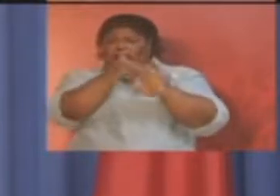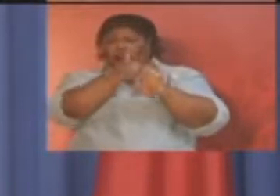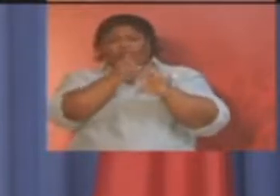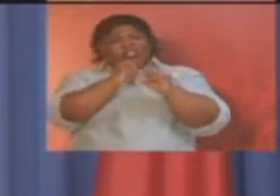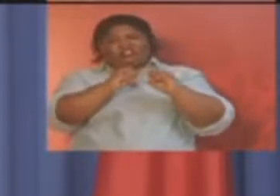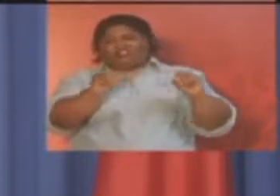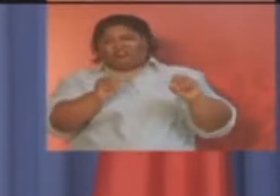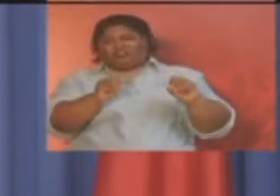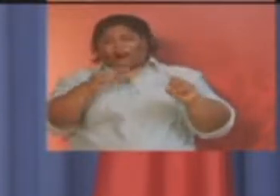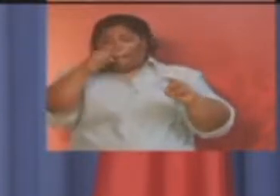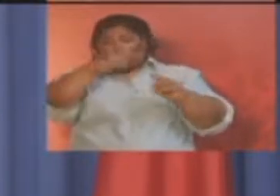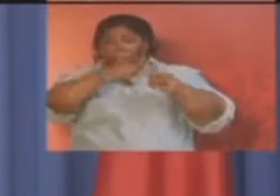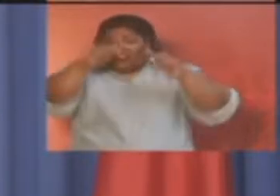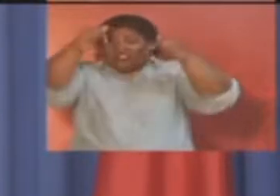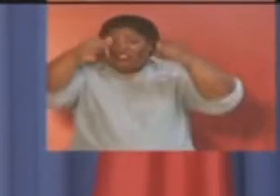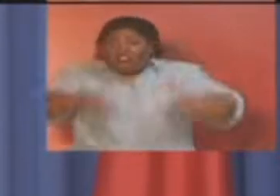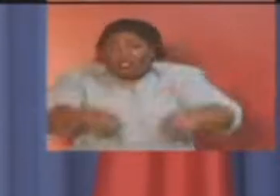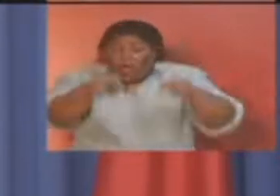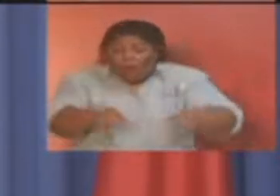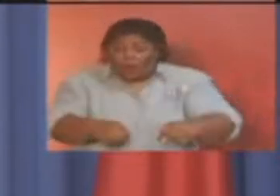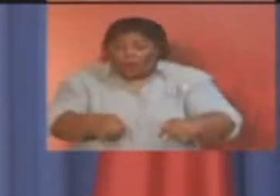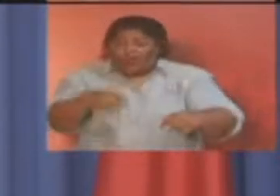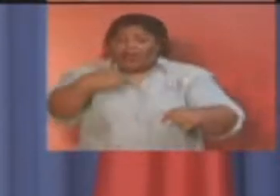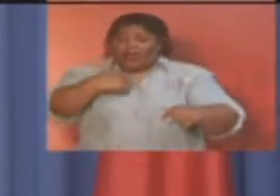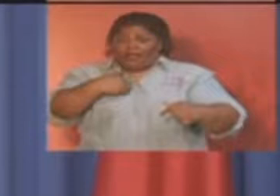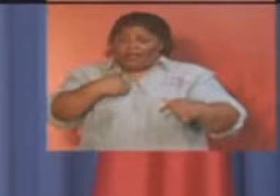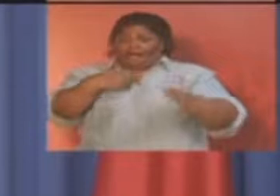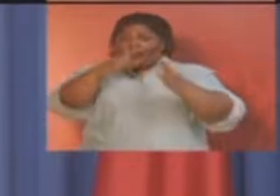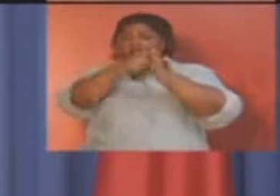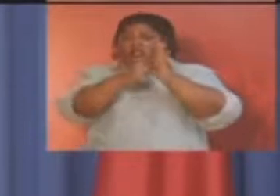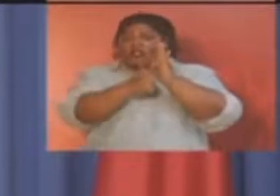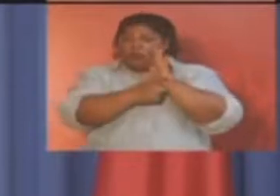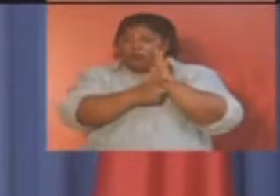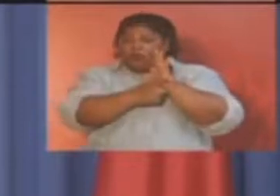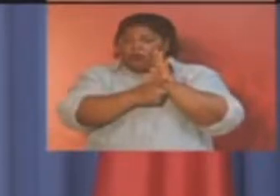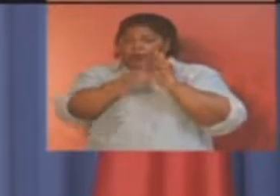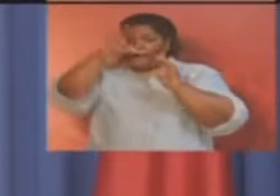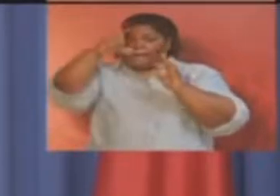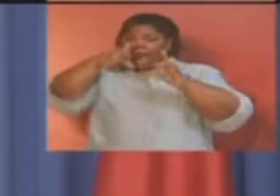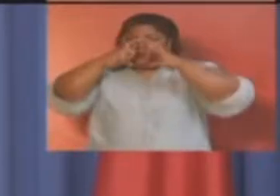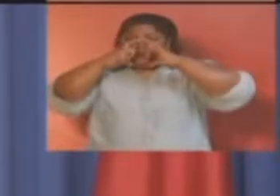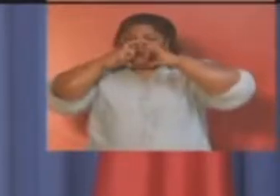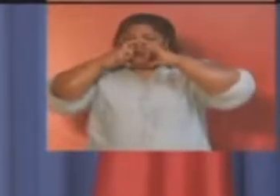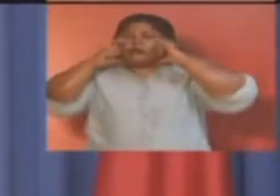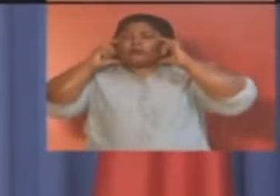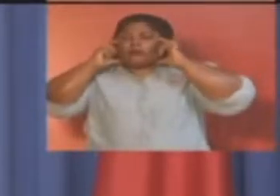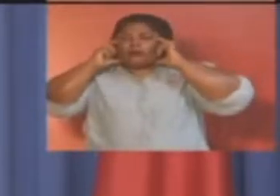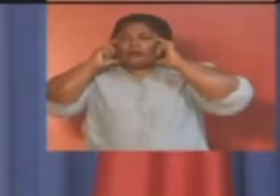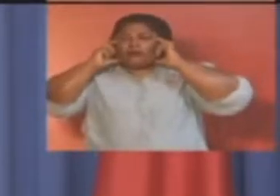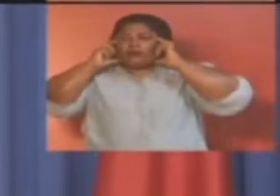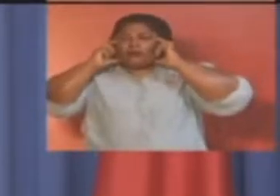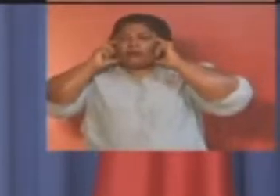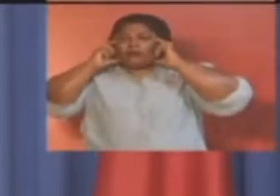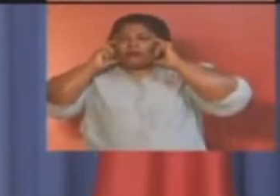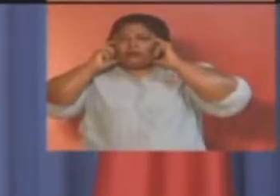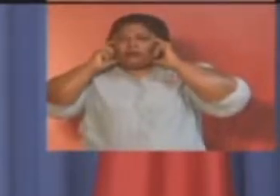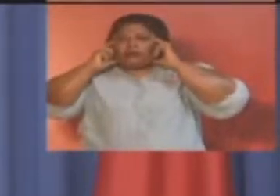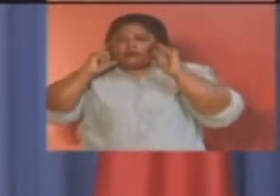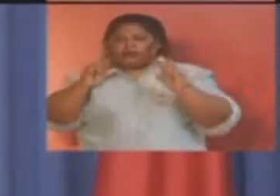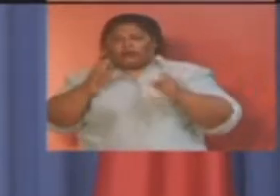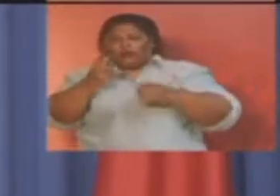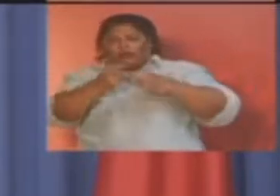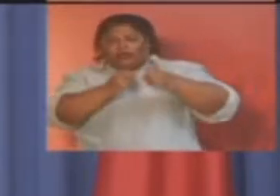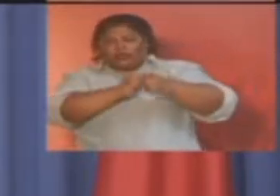Considering that we were able to control the way this disease spread and this virus spread in our population by our